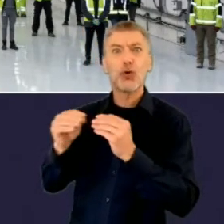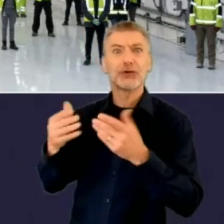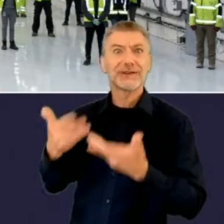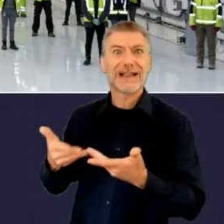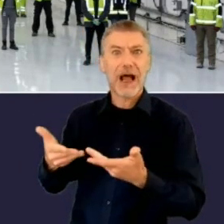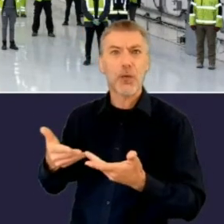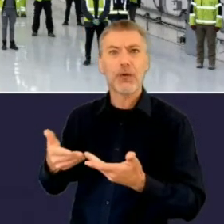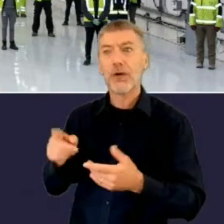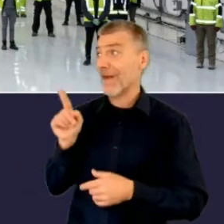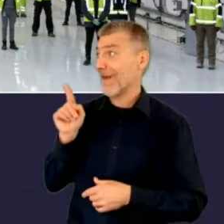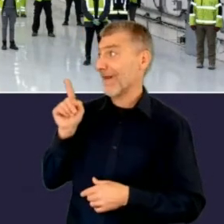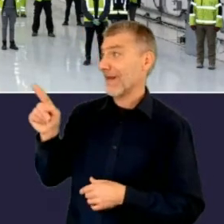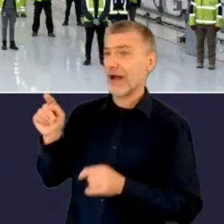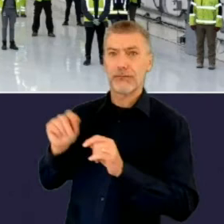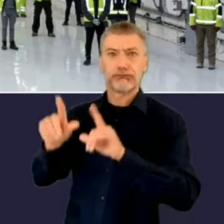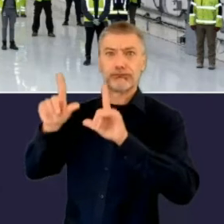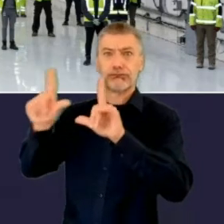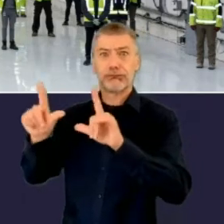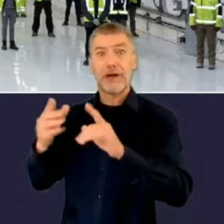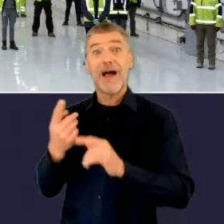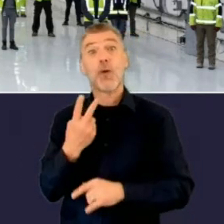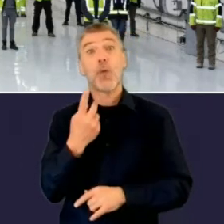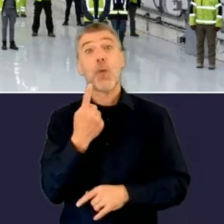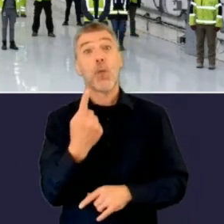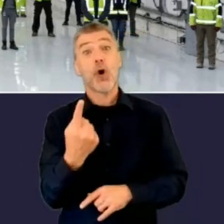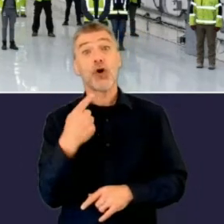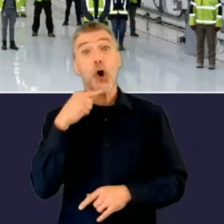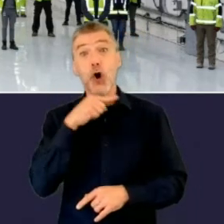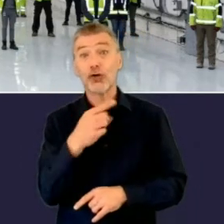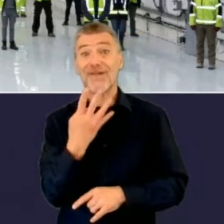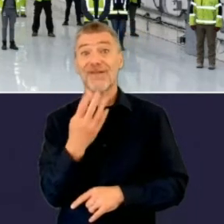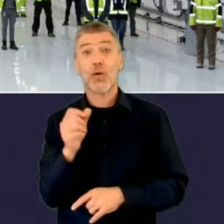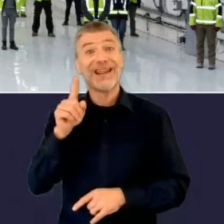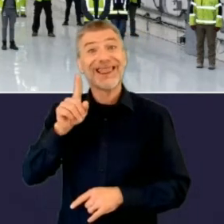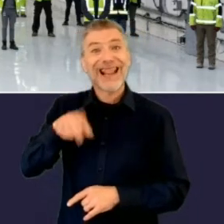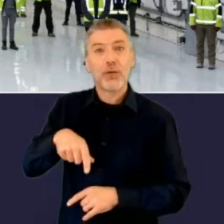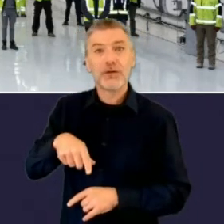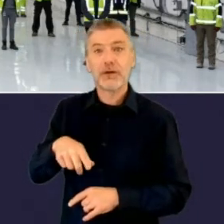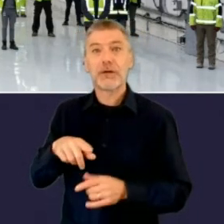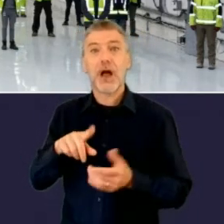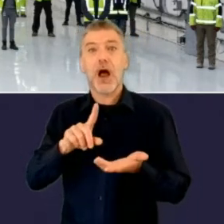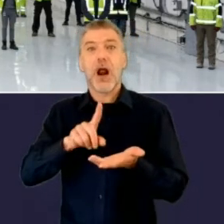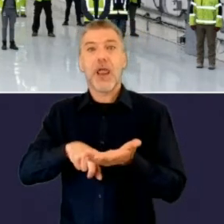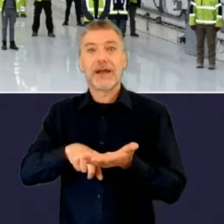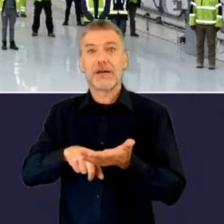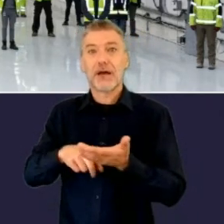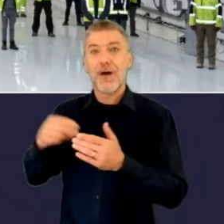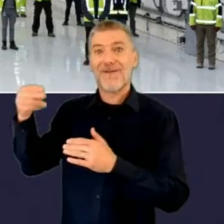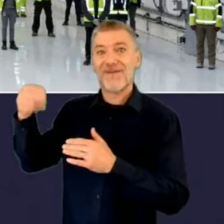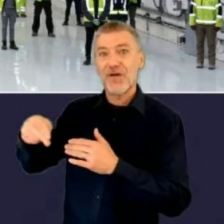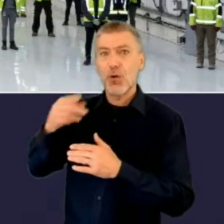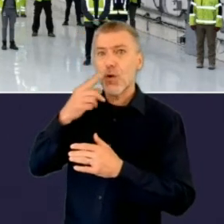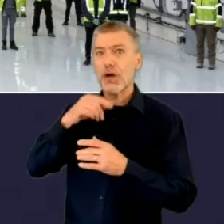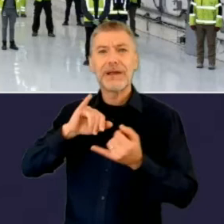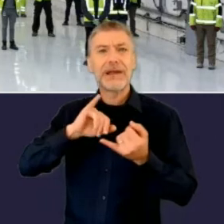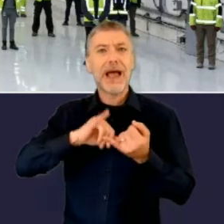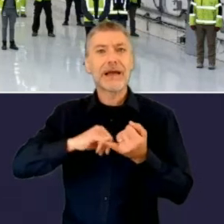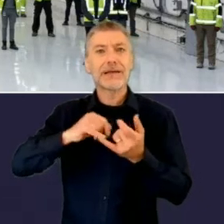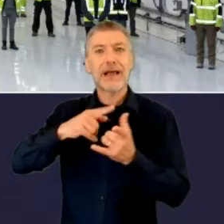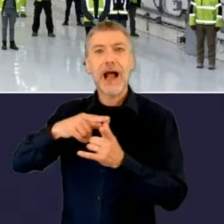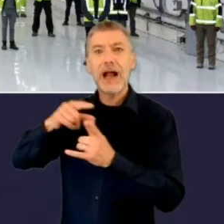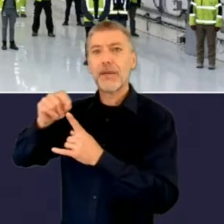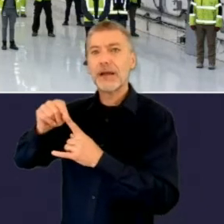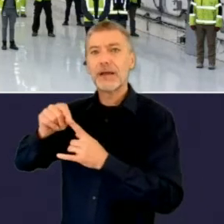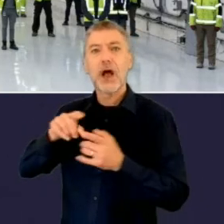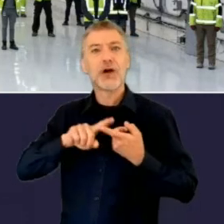with a 140,000 litre fuel tank for different types of fuel, including SAF, Sustainable Aviation Fuel. So this is a type